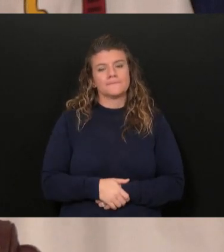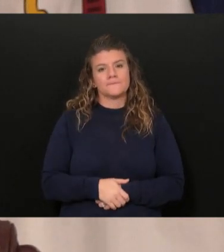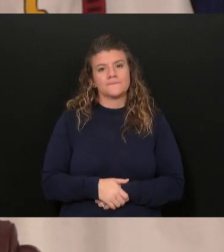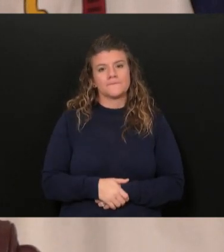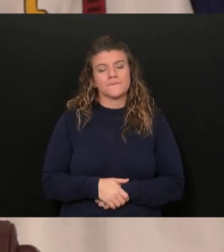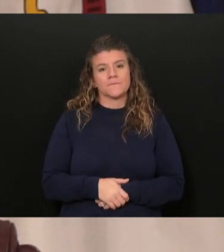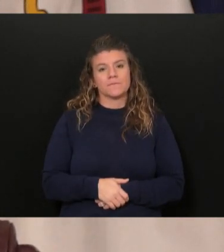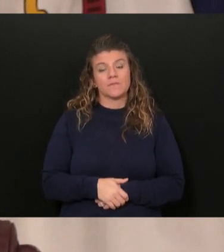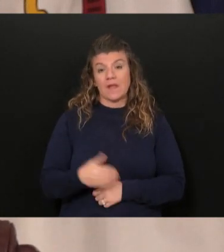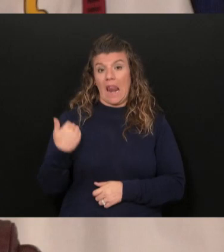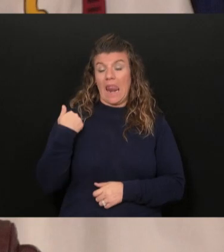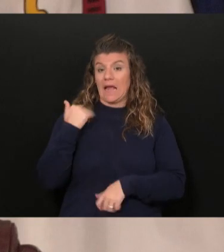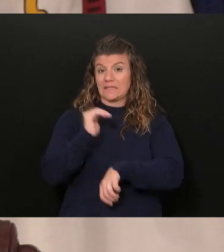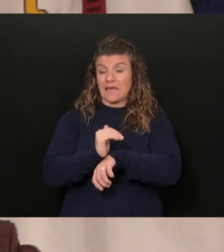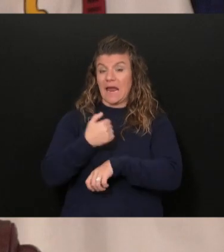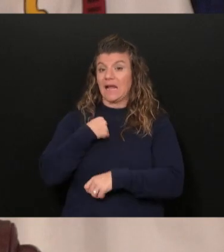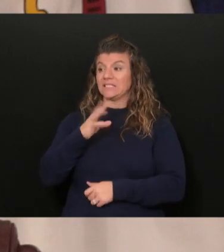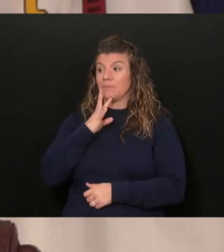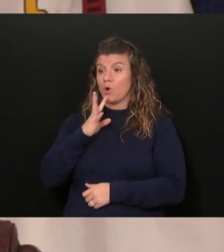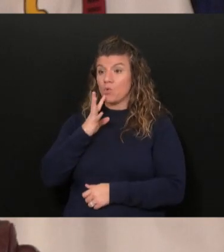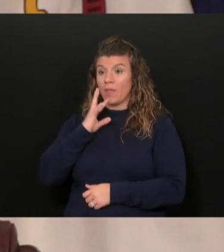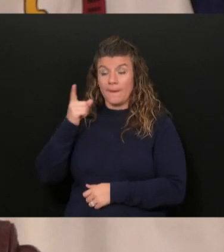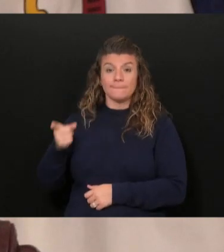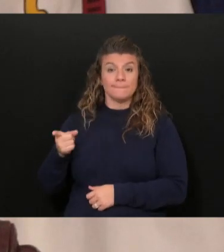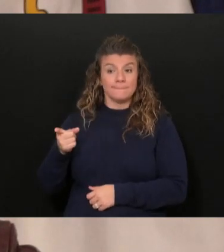I called last night. I said,